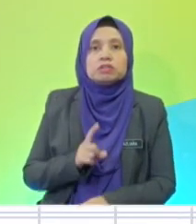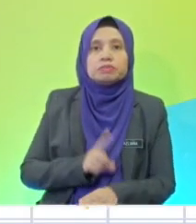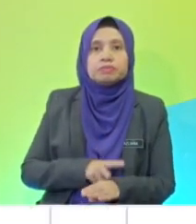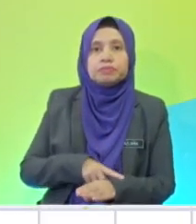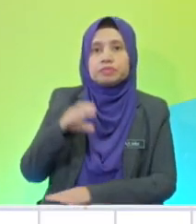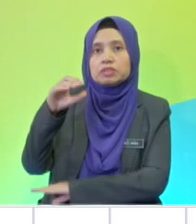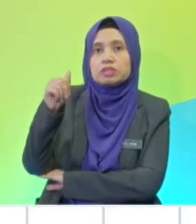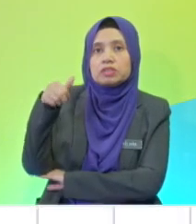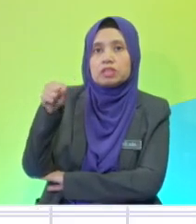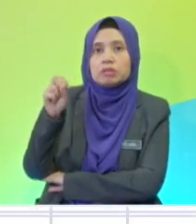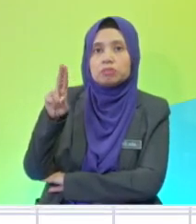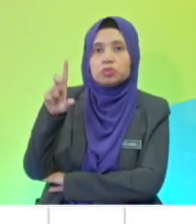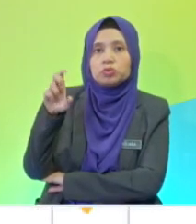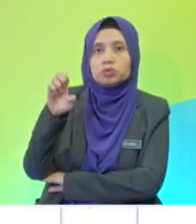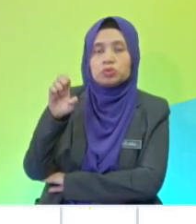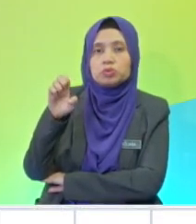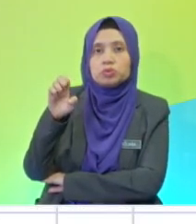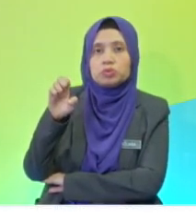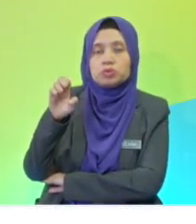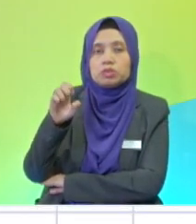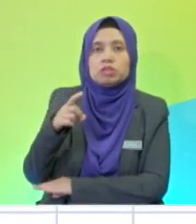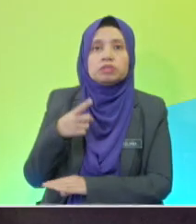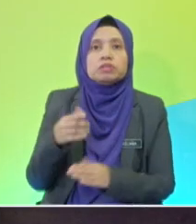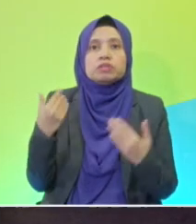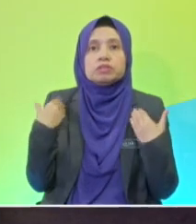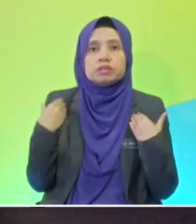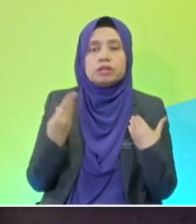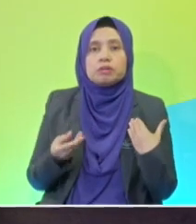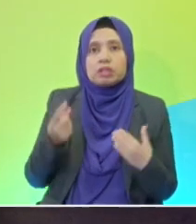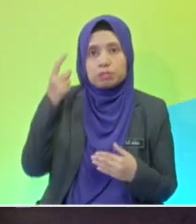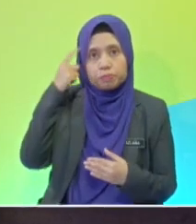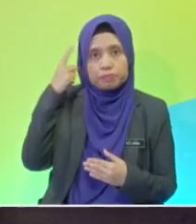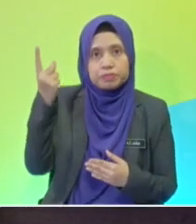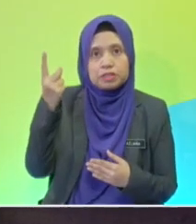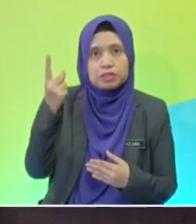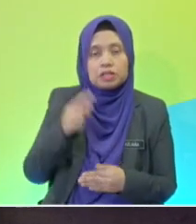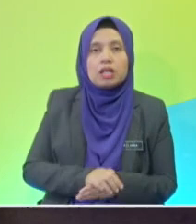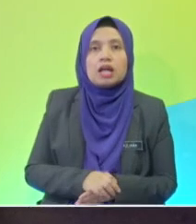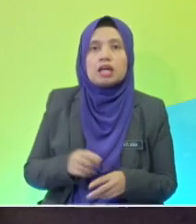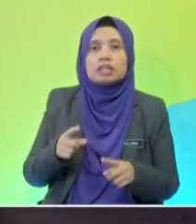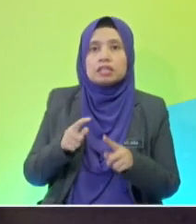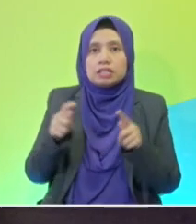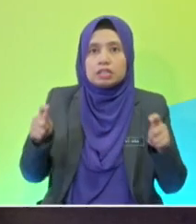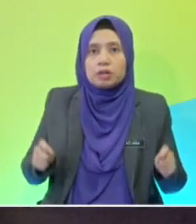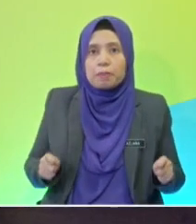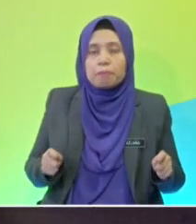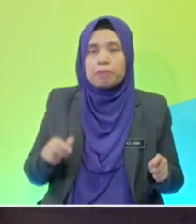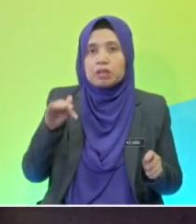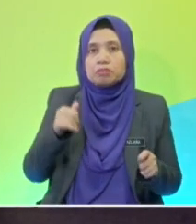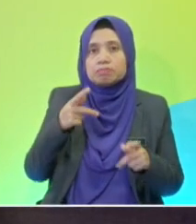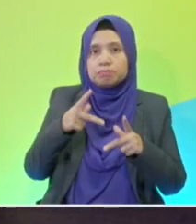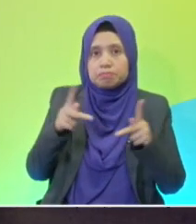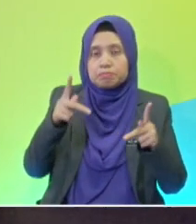capsule. That will be something else for you to think about. The best place to bury our time